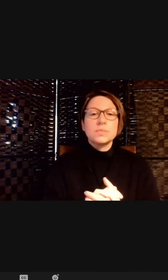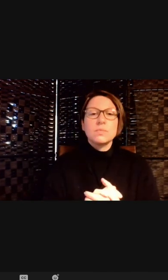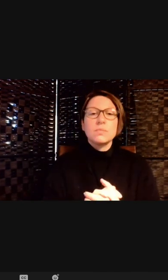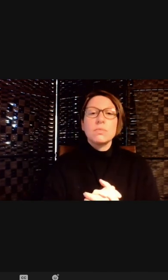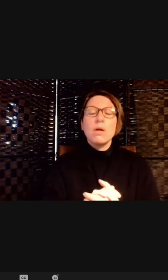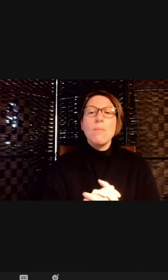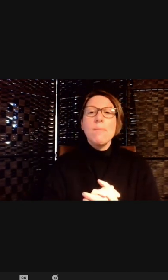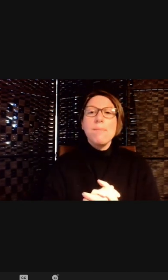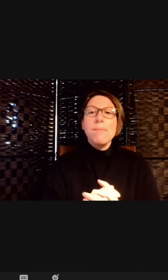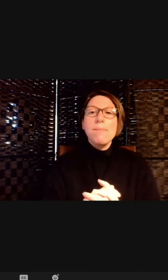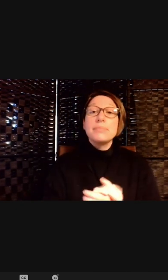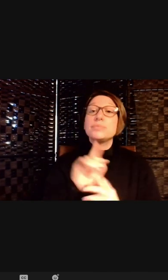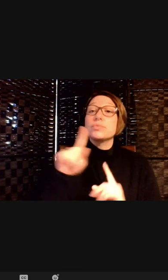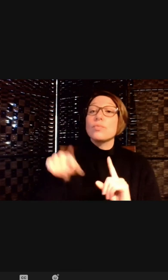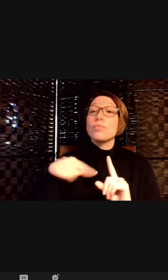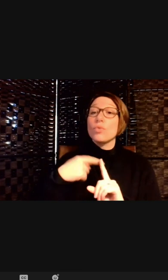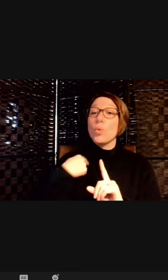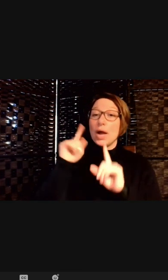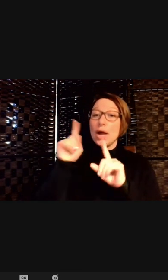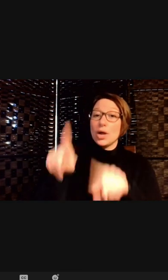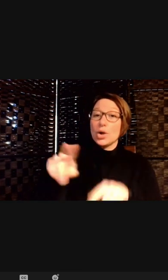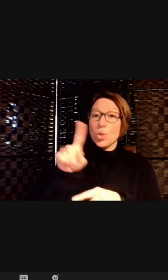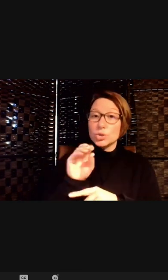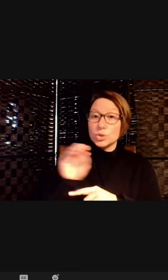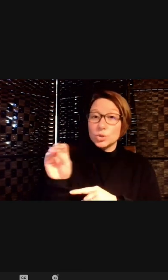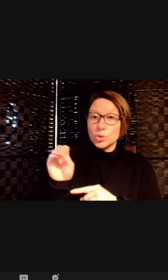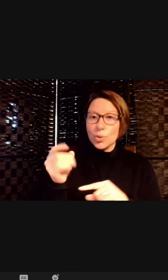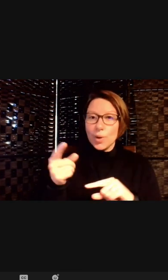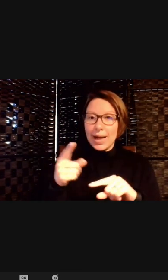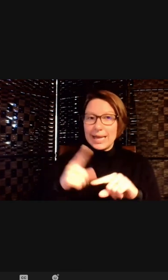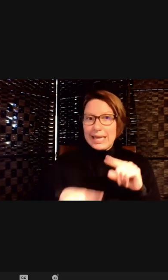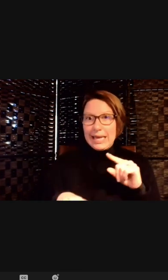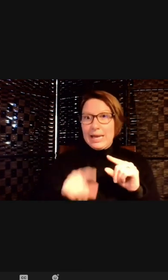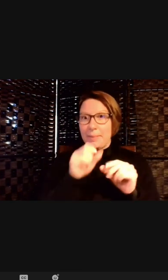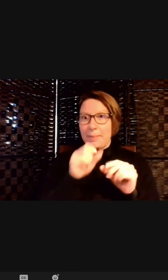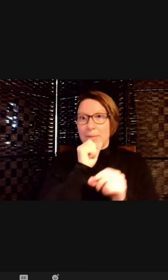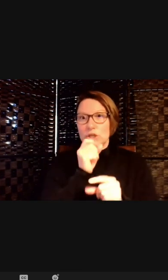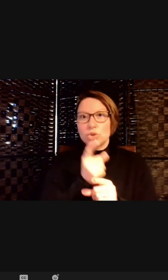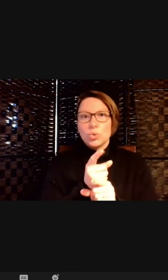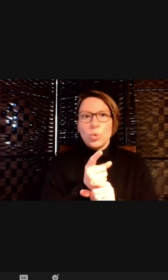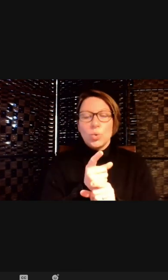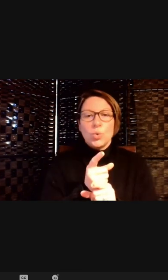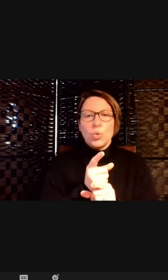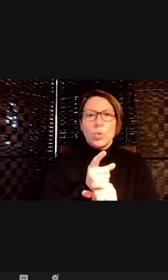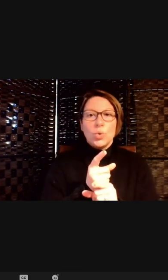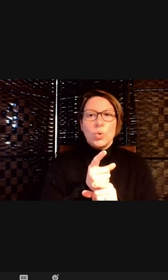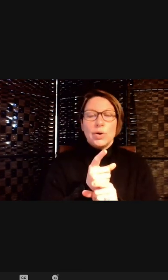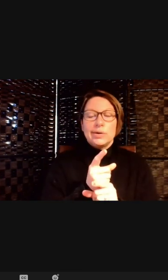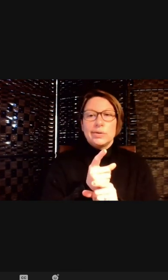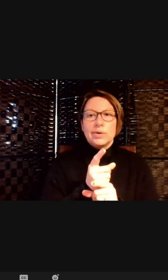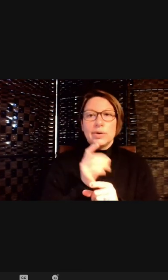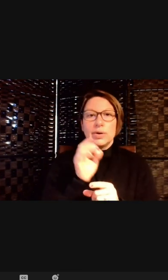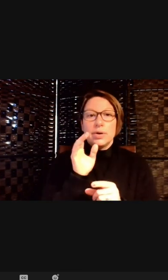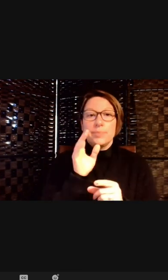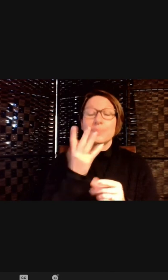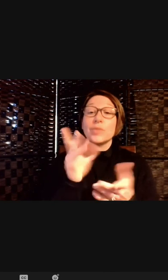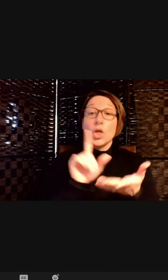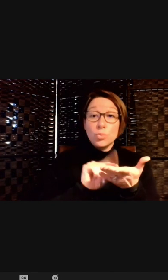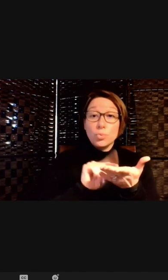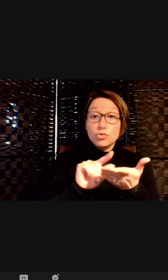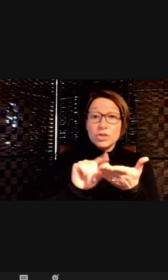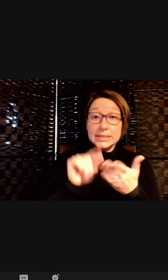you guys, but when I go to the zoo, I can't always be sure that number one, the printed pictures